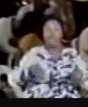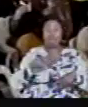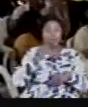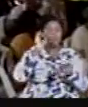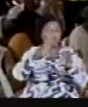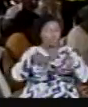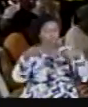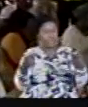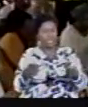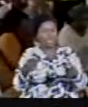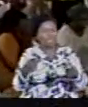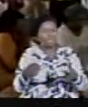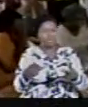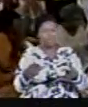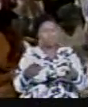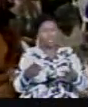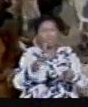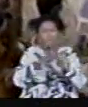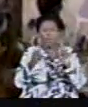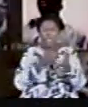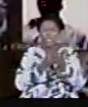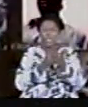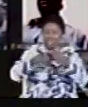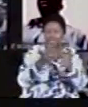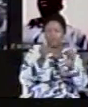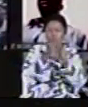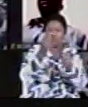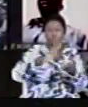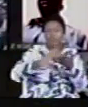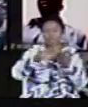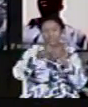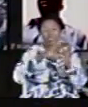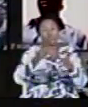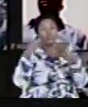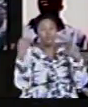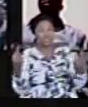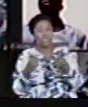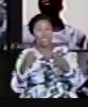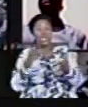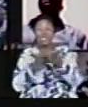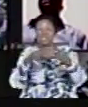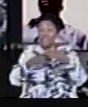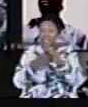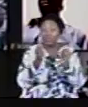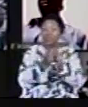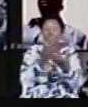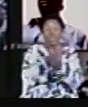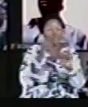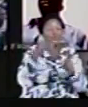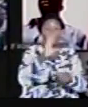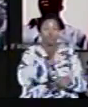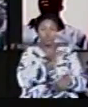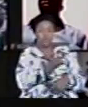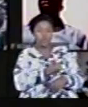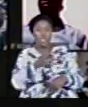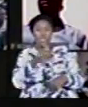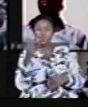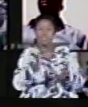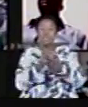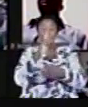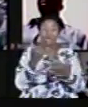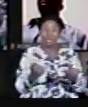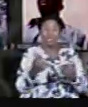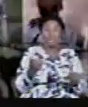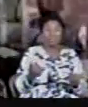it starts with forgiveness of your sin. It starts with salvation of your soul. Wherever you are, raise up